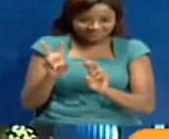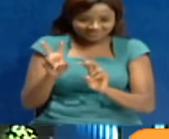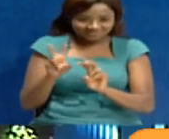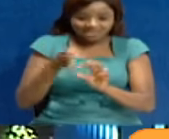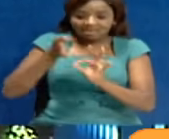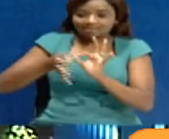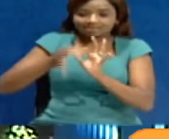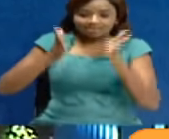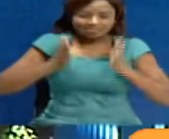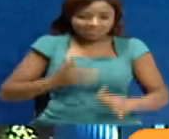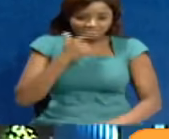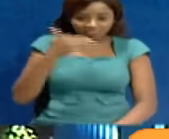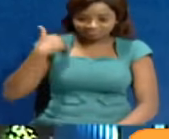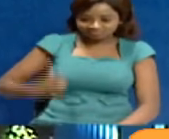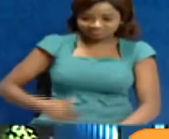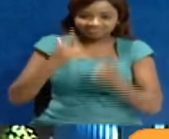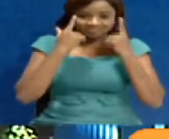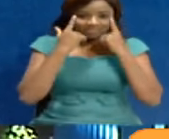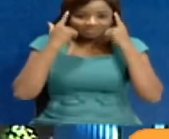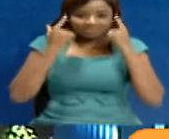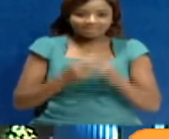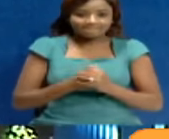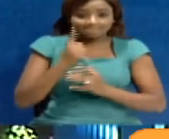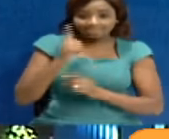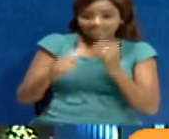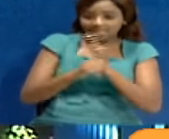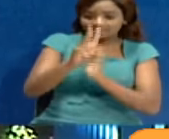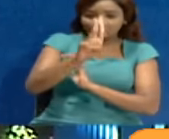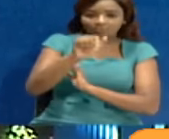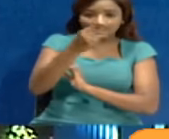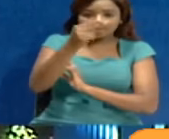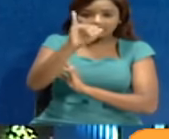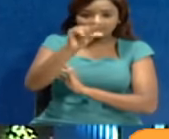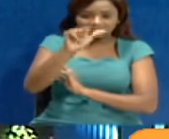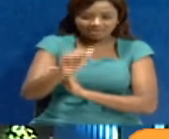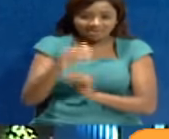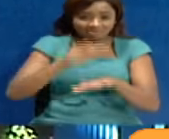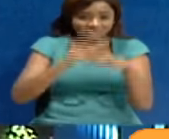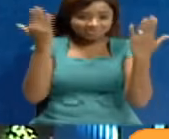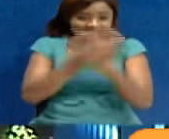in. My sign language interpreter tonight has been Yula Nzale. My name is Wahiga Mwaura. Have a good